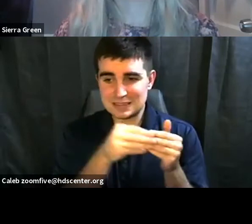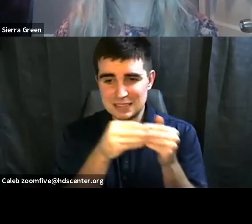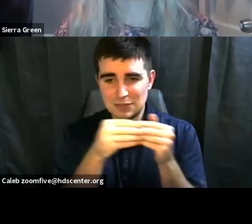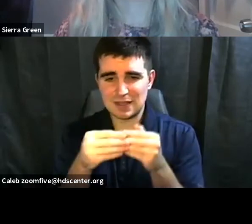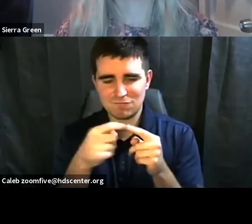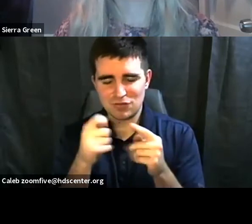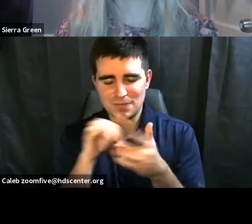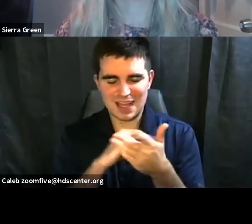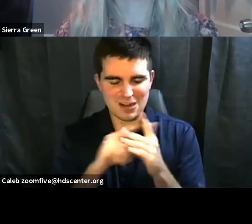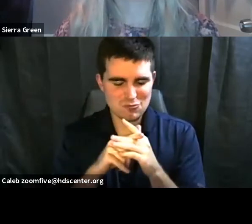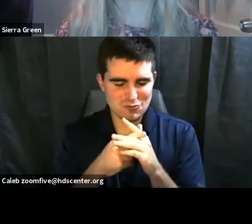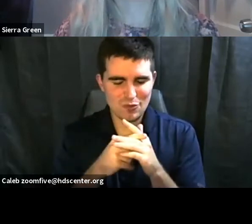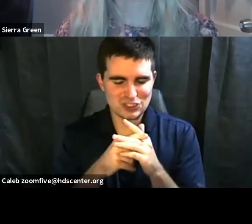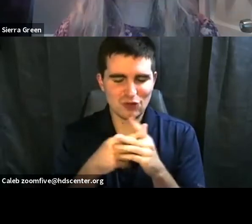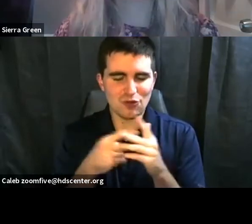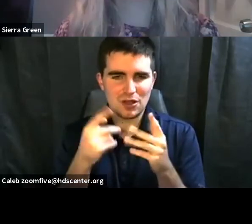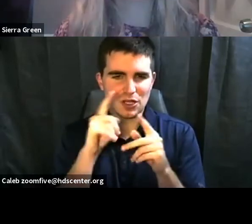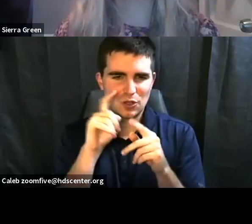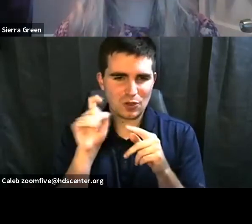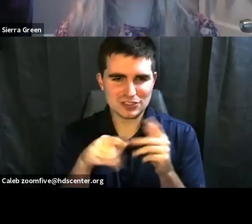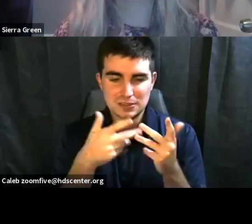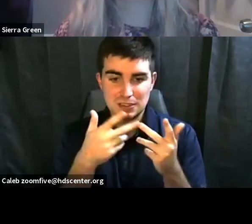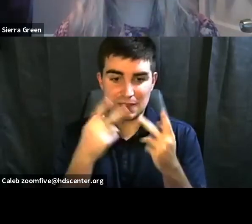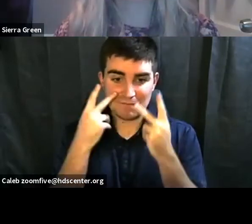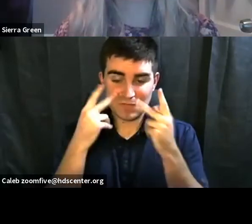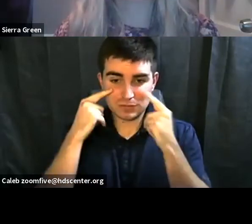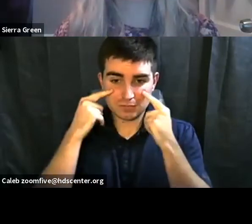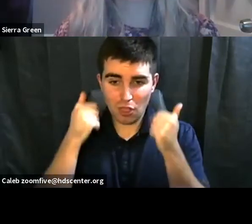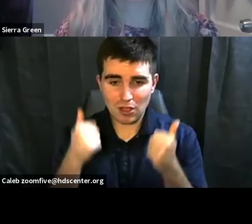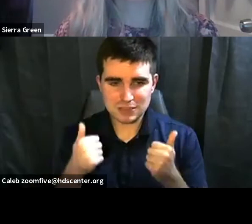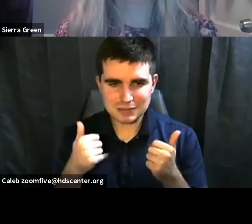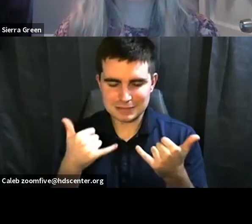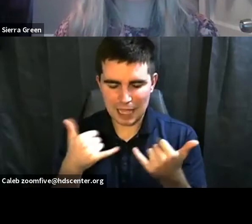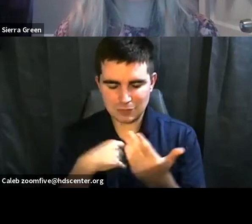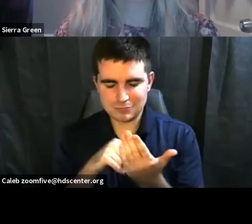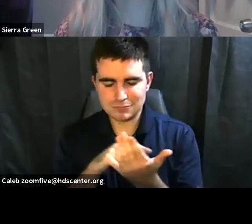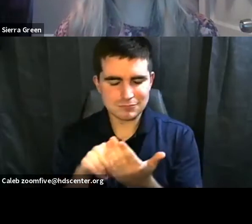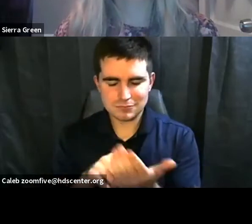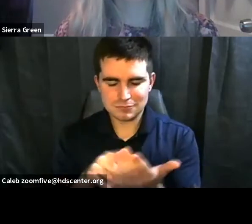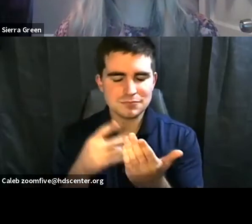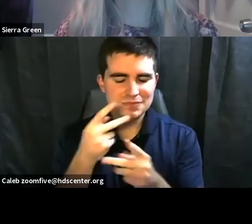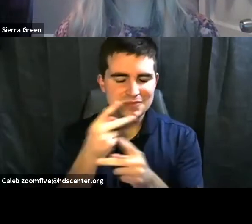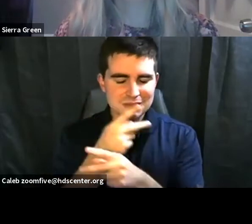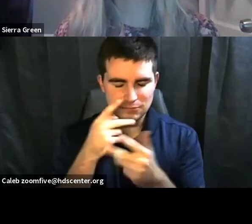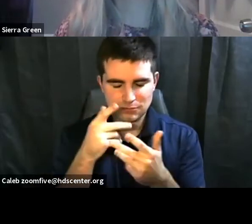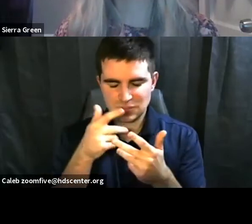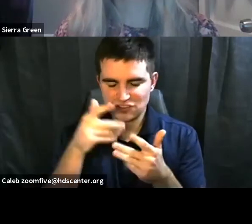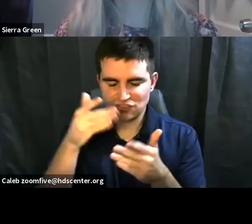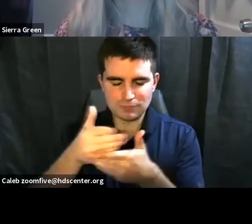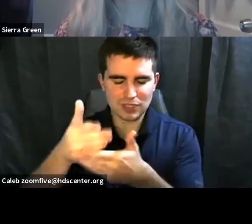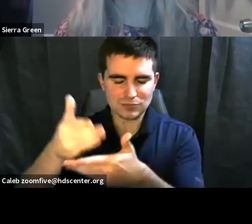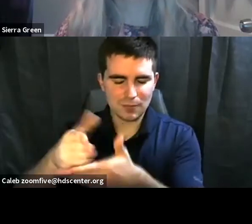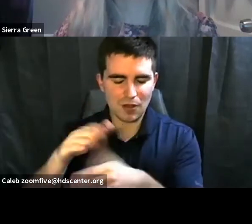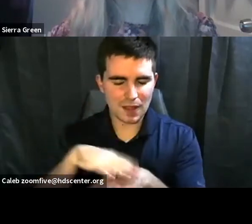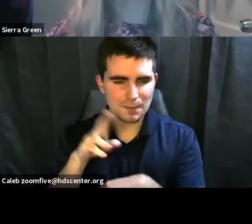she is a person with vision loss and she keeps track of where she's going now using her smartphone to keep track of stops on the bus, not